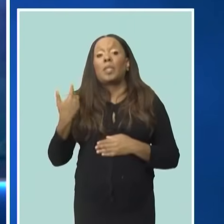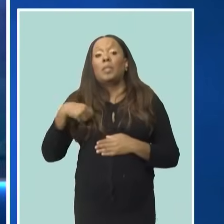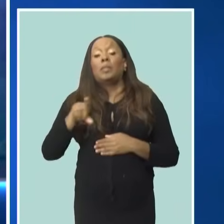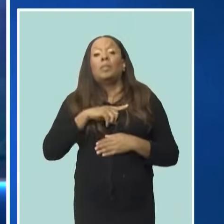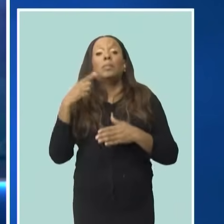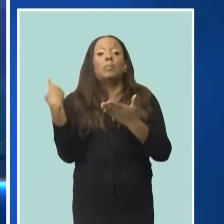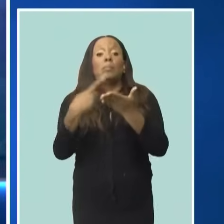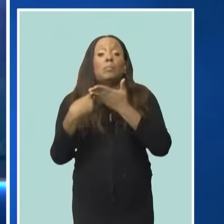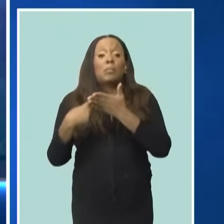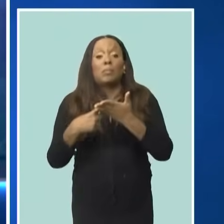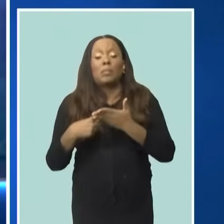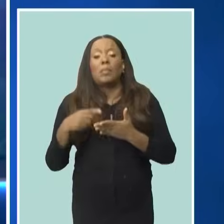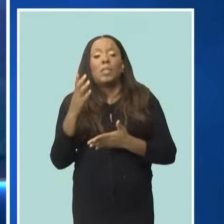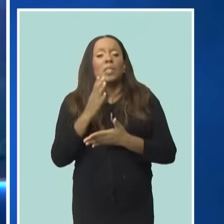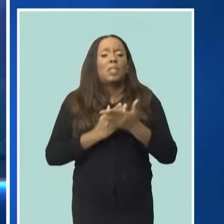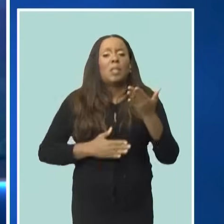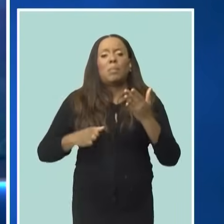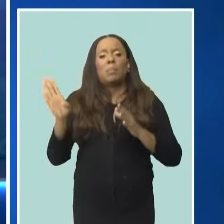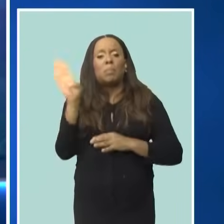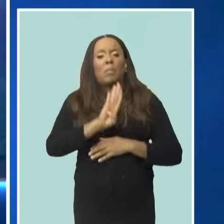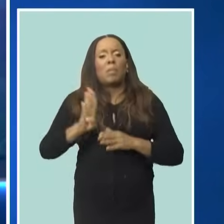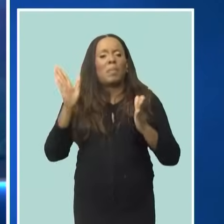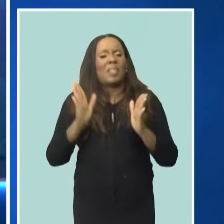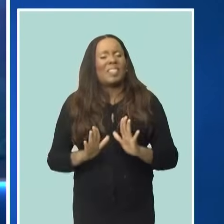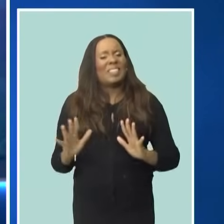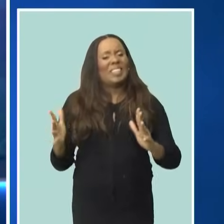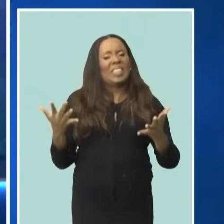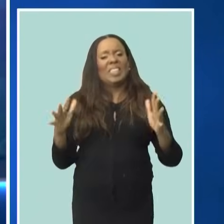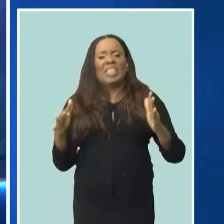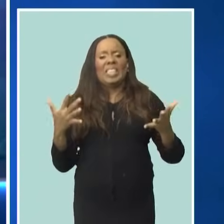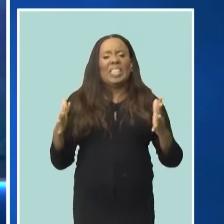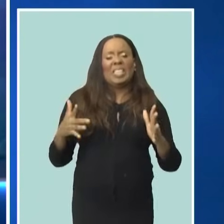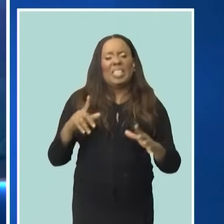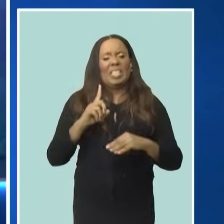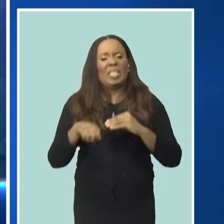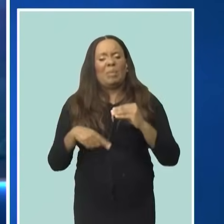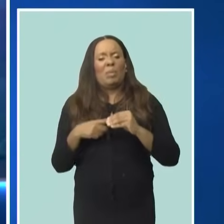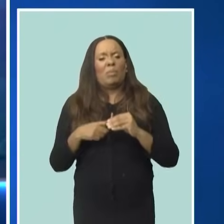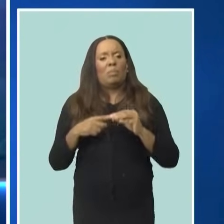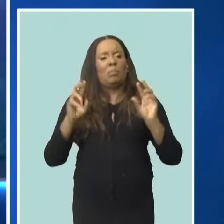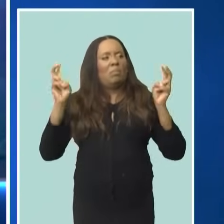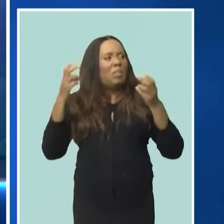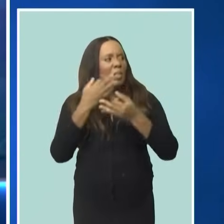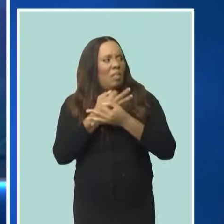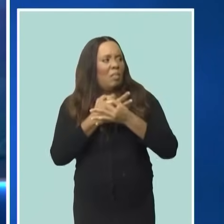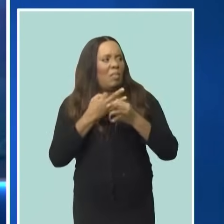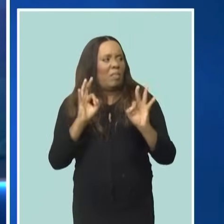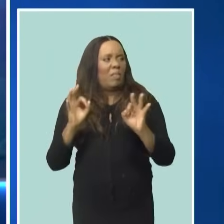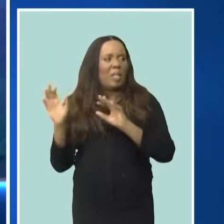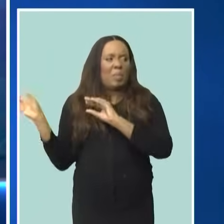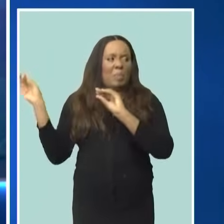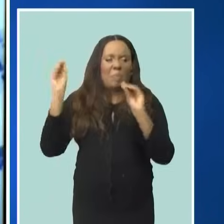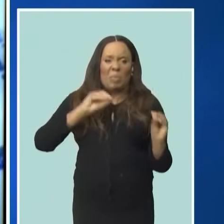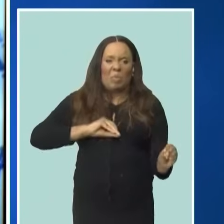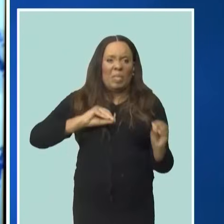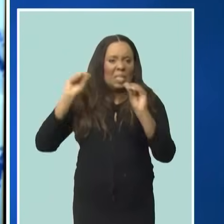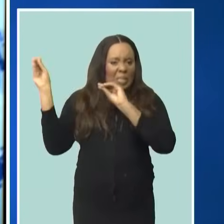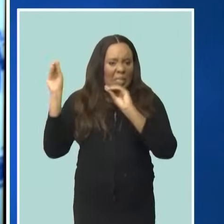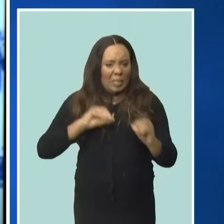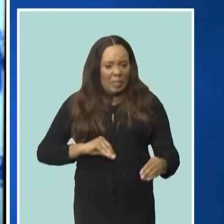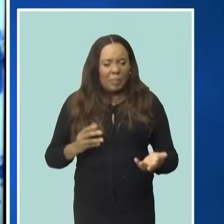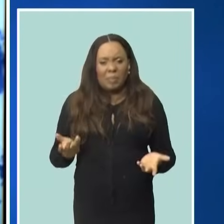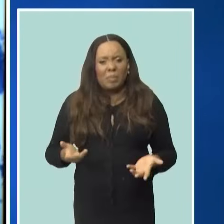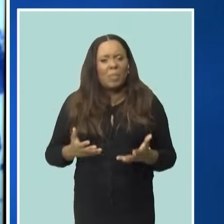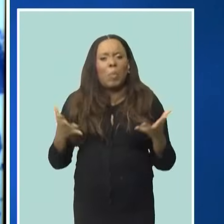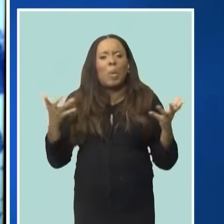it, it still seems as though Barbadians are a bit apprehensive as to how this free movement will affect them. So what would be your message to them?